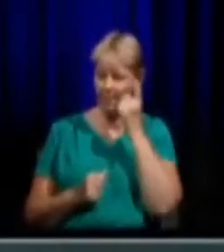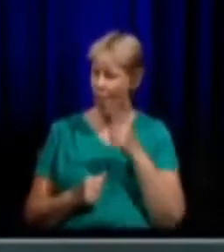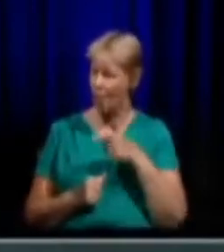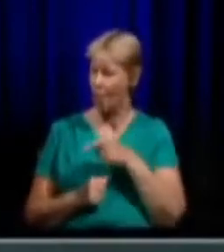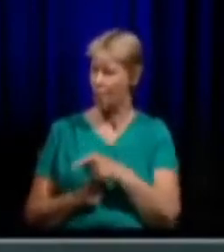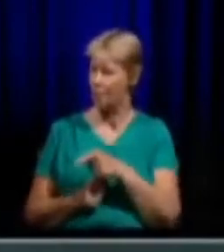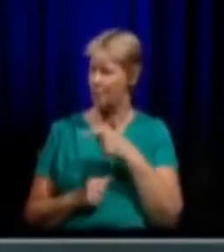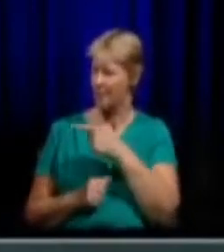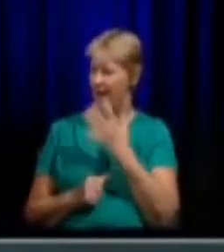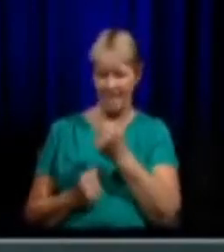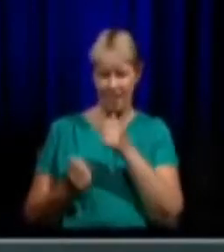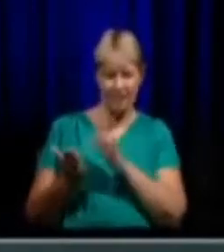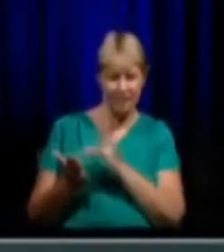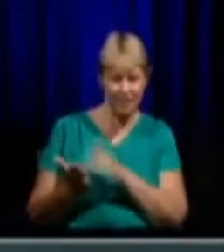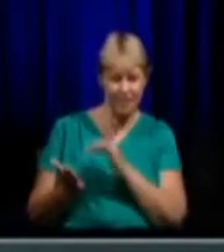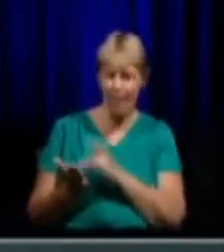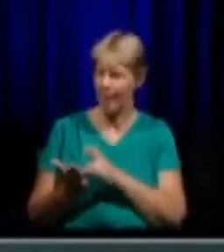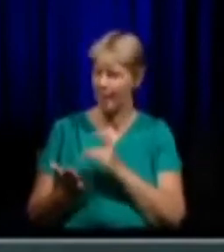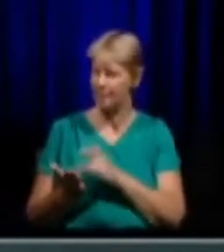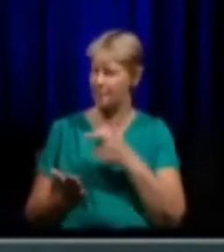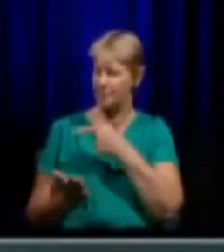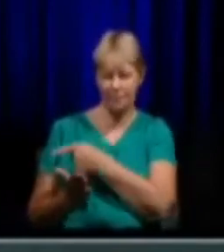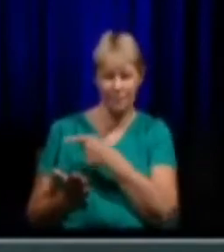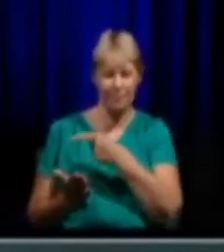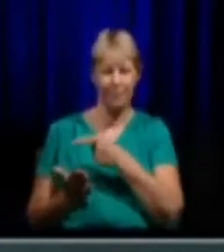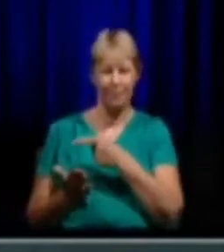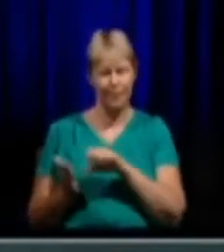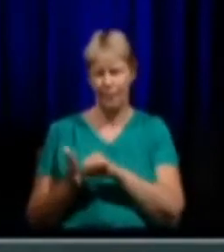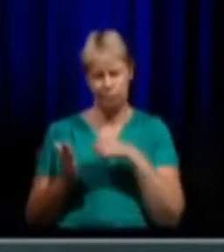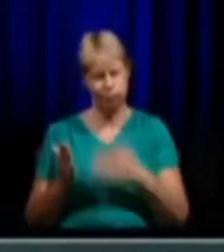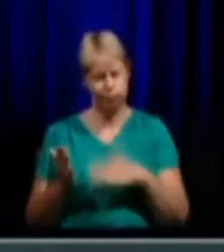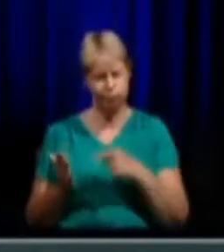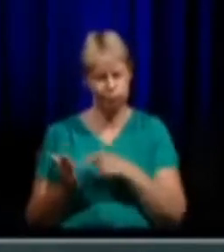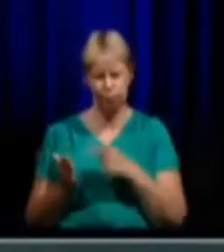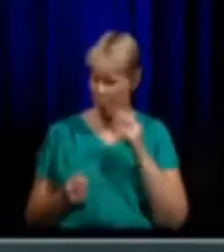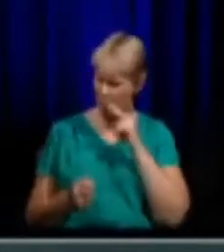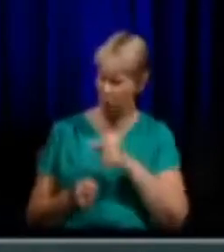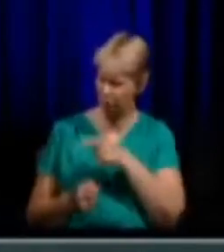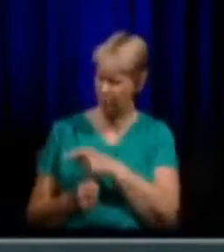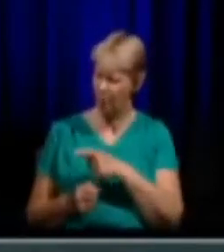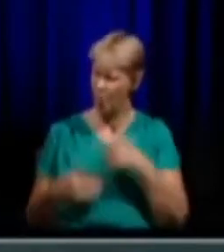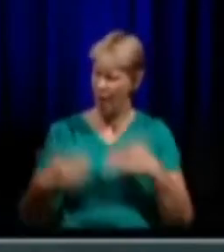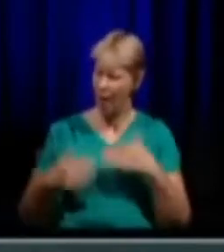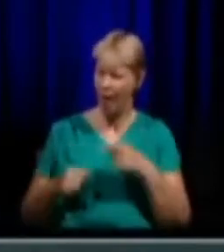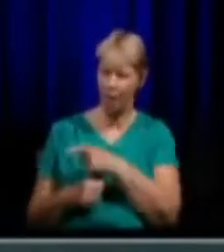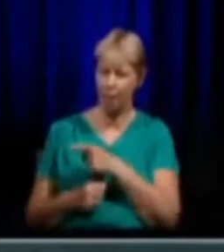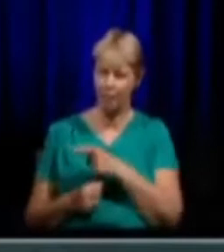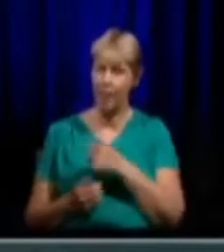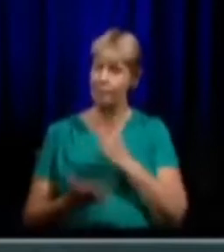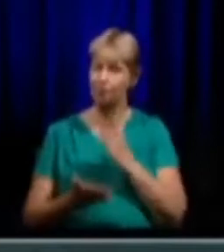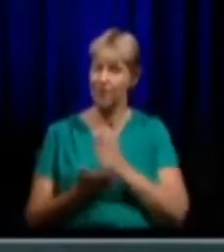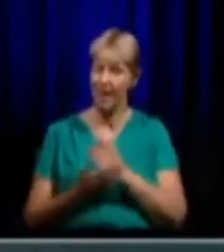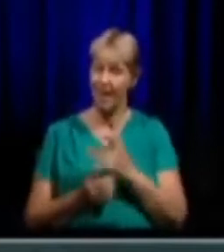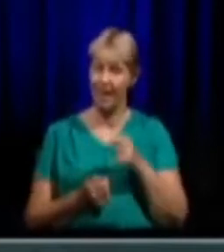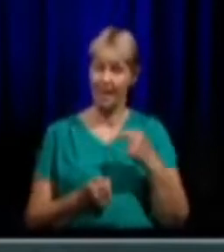a tablet and they've got Apple Watches now. I need to tell you something. These were actually free. And